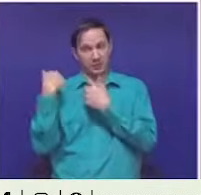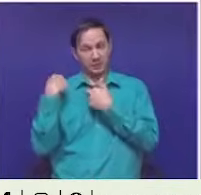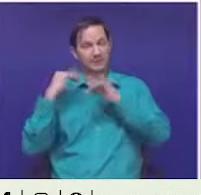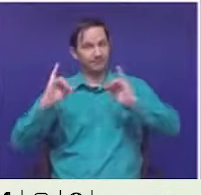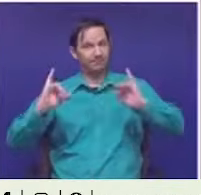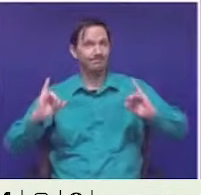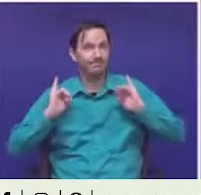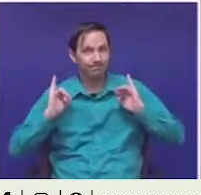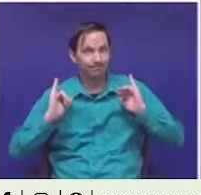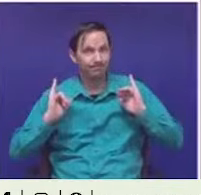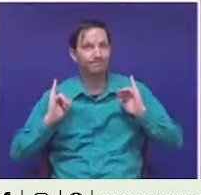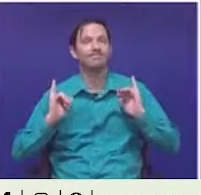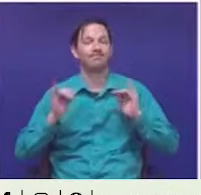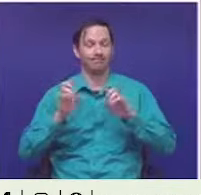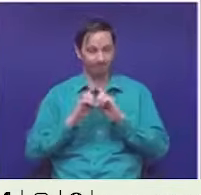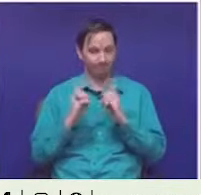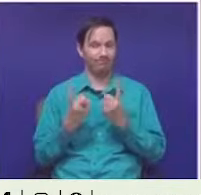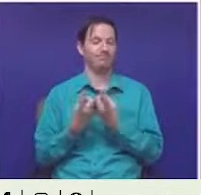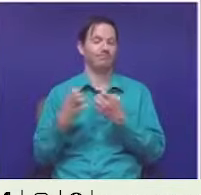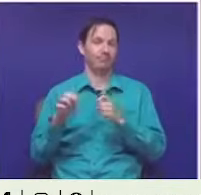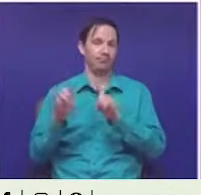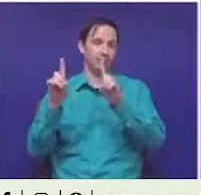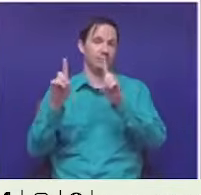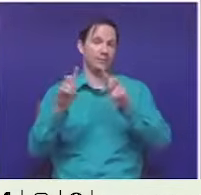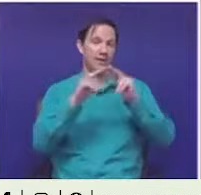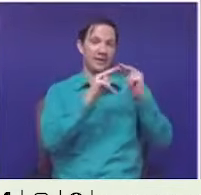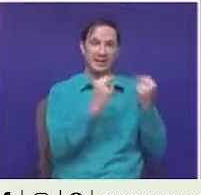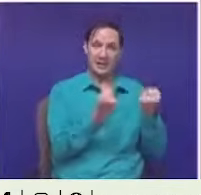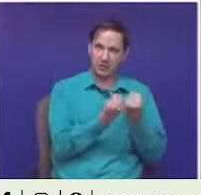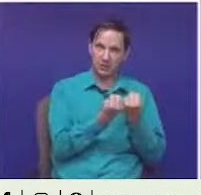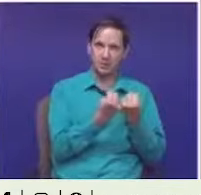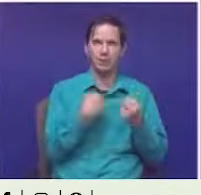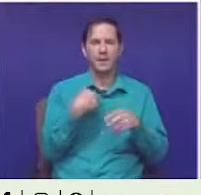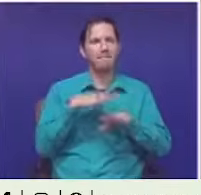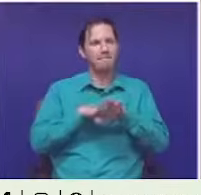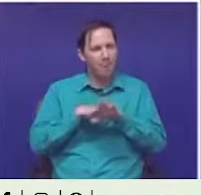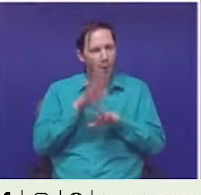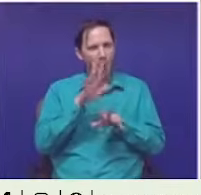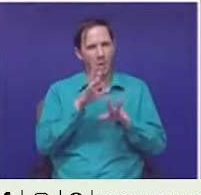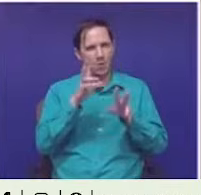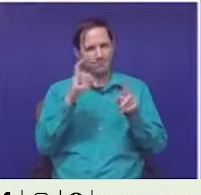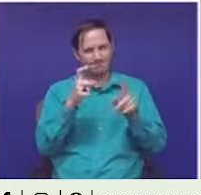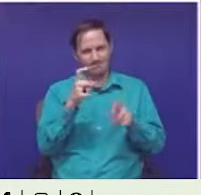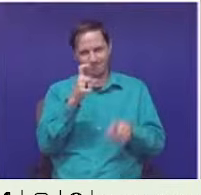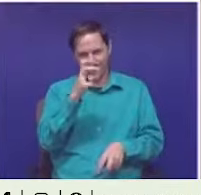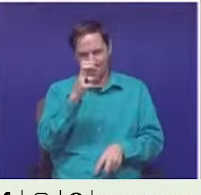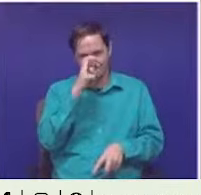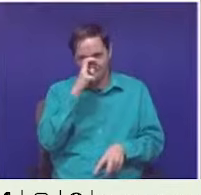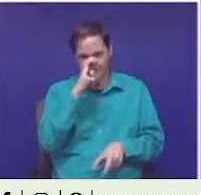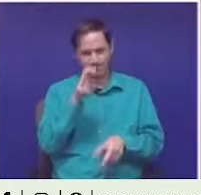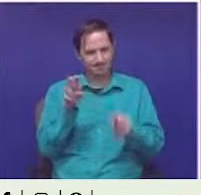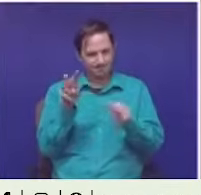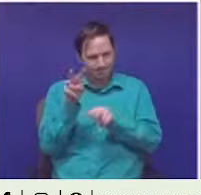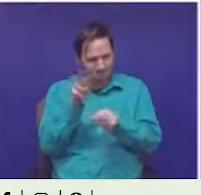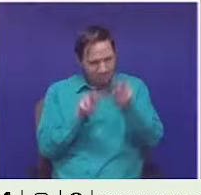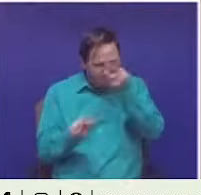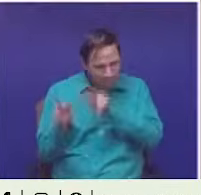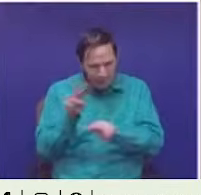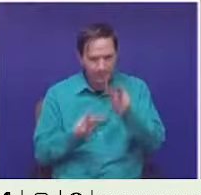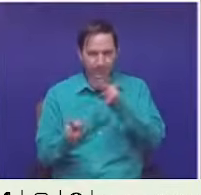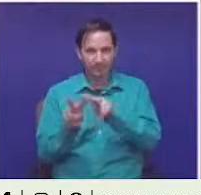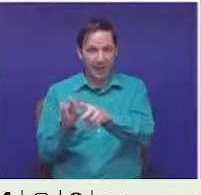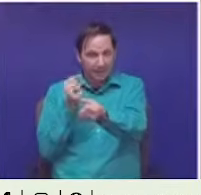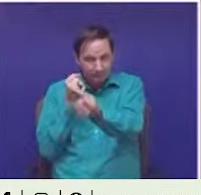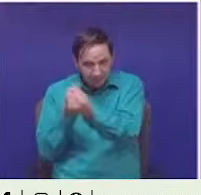a Department of Education at a national level to say we will do stronger monitoring, we'll support the provinces so that they can do